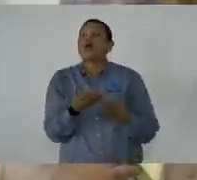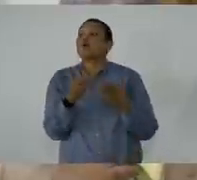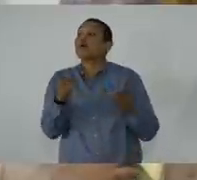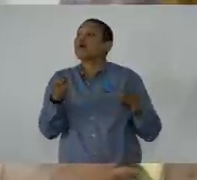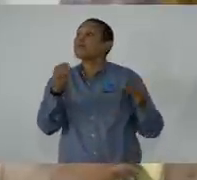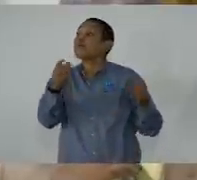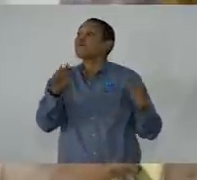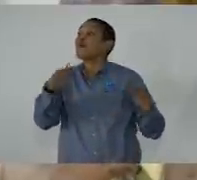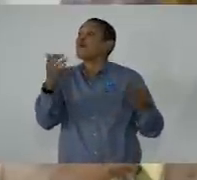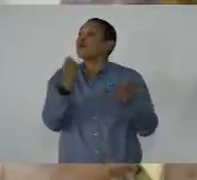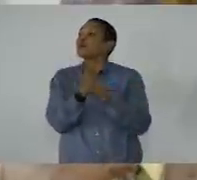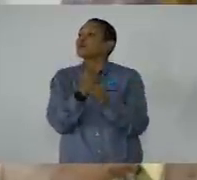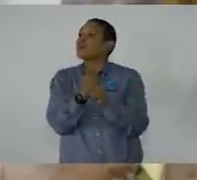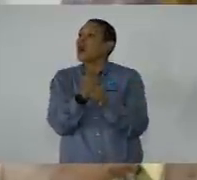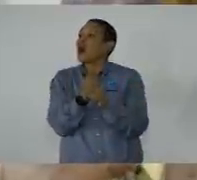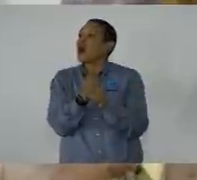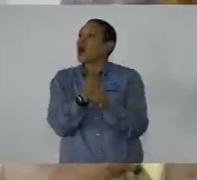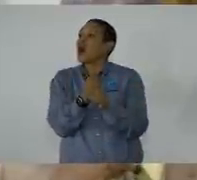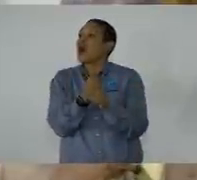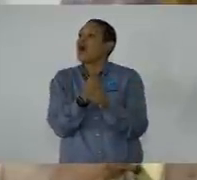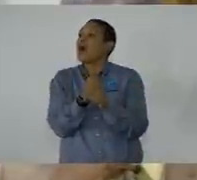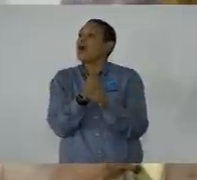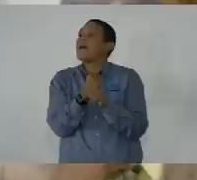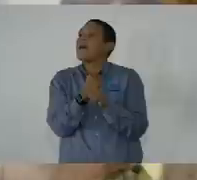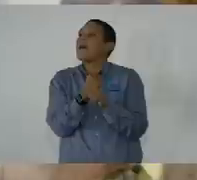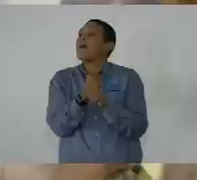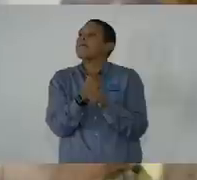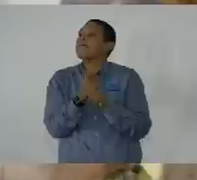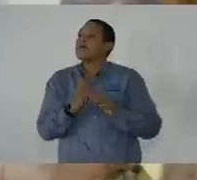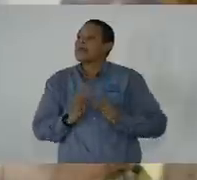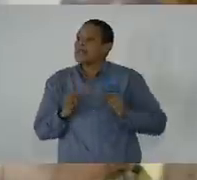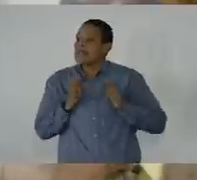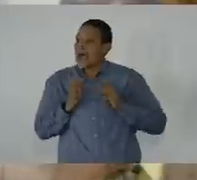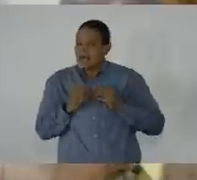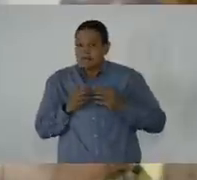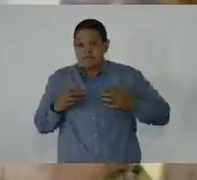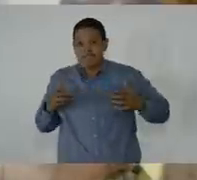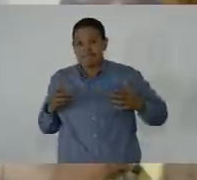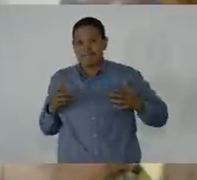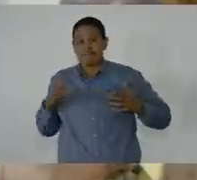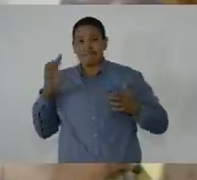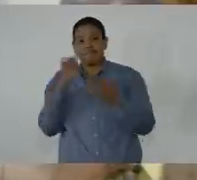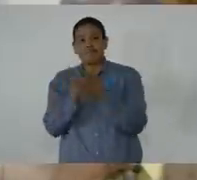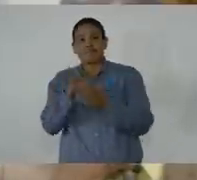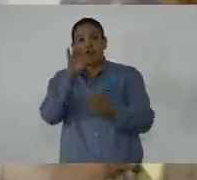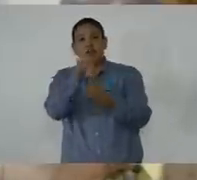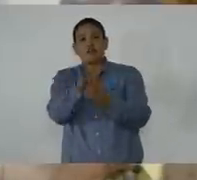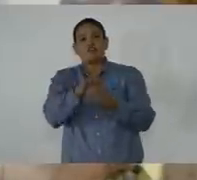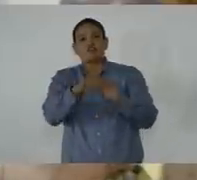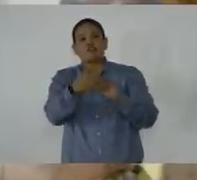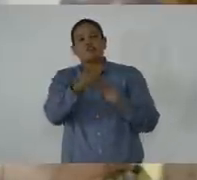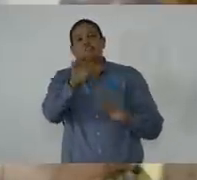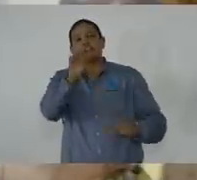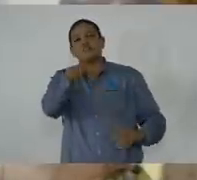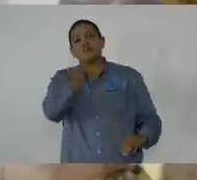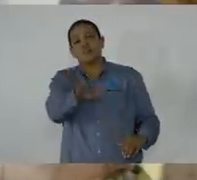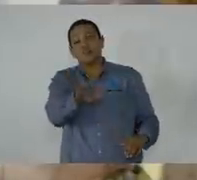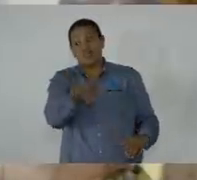Madam Speaker, jobs, building livelihoods, and contributing to the country's GDP. As